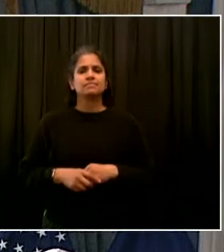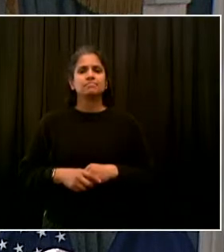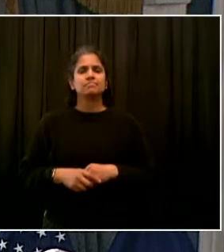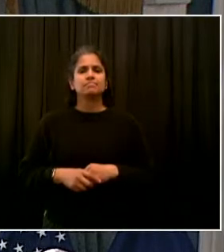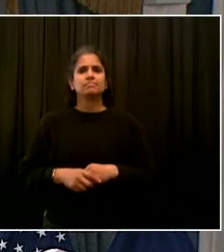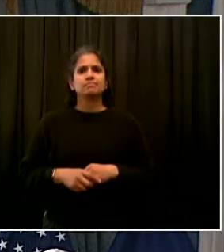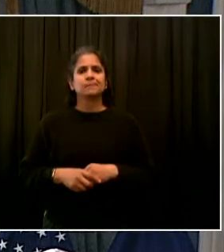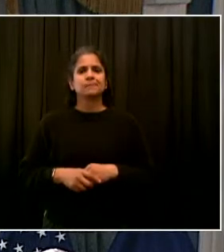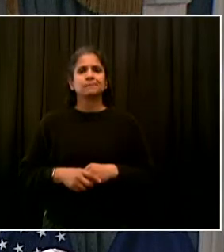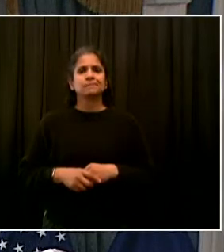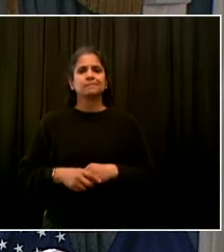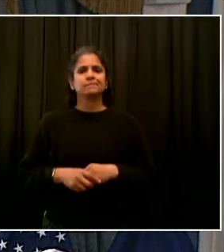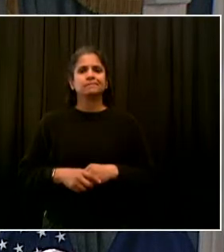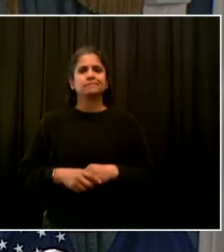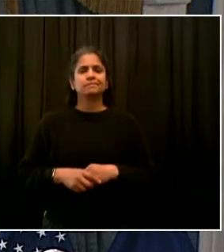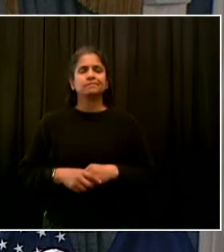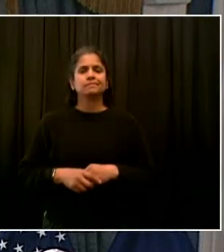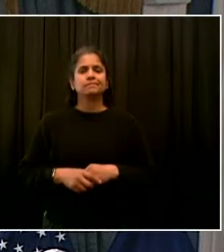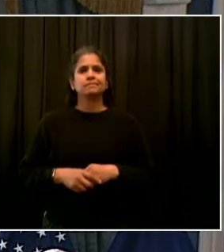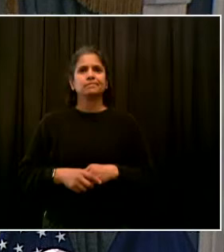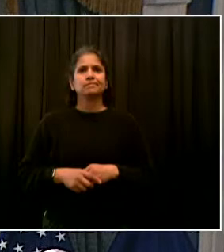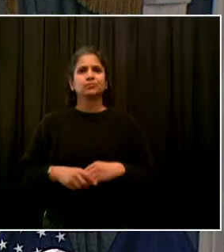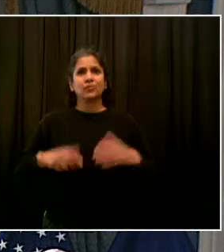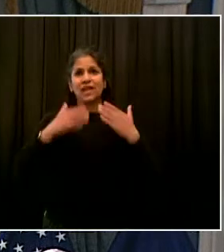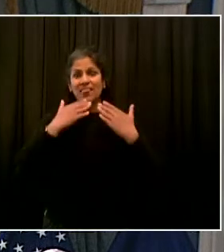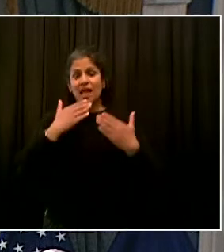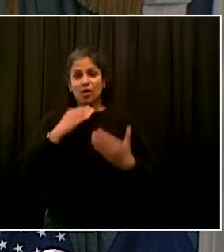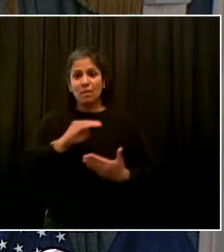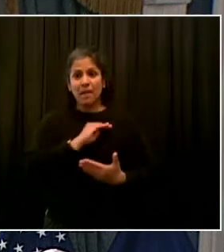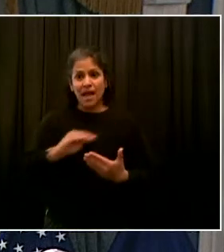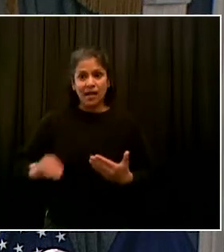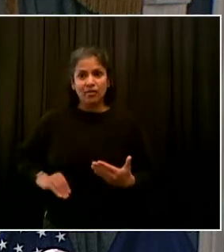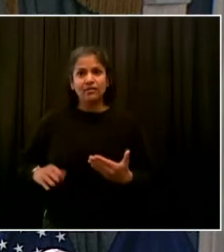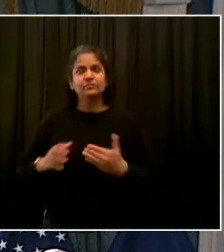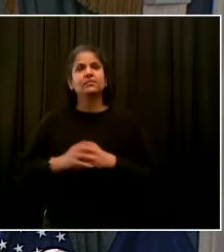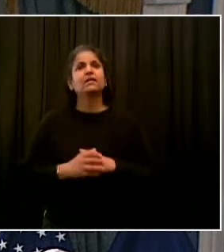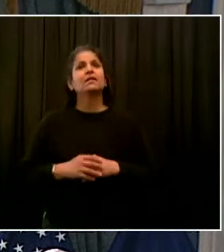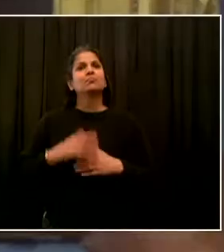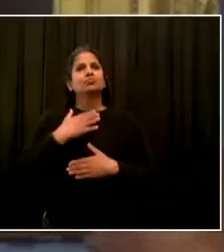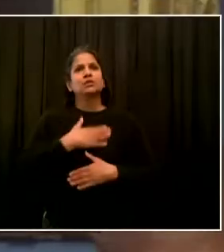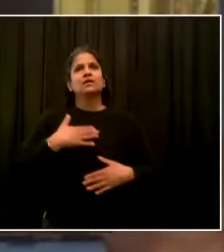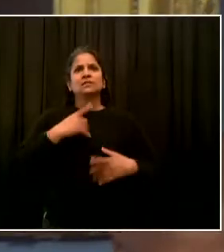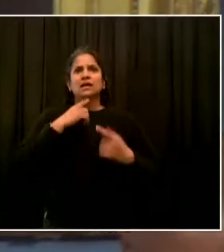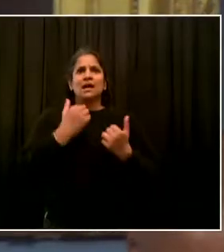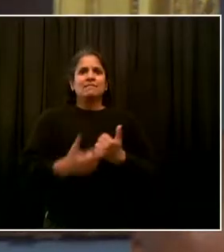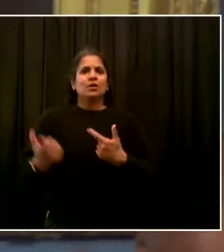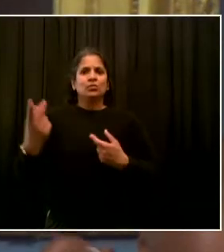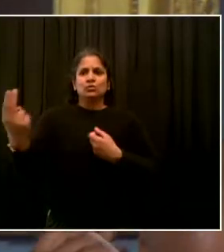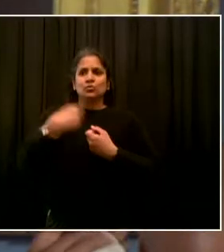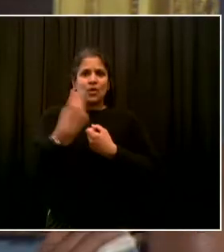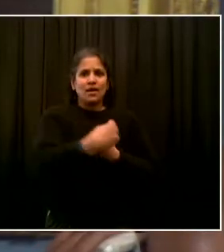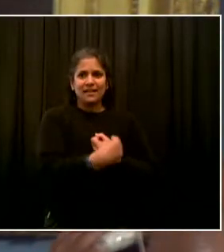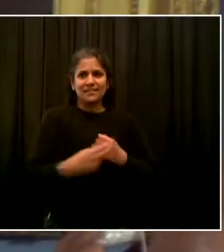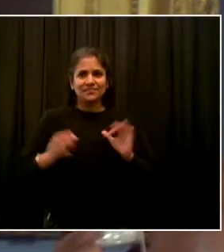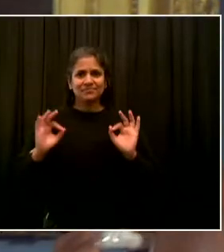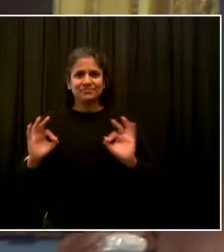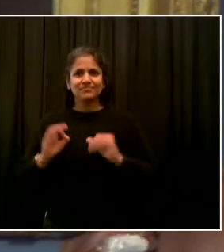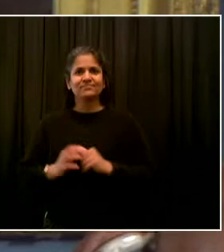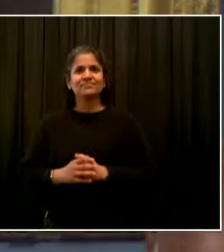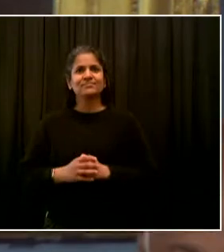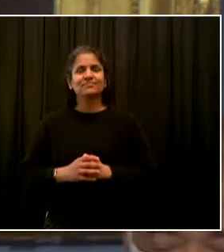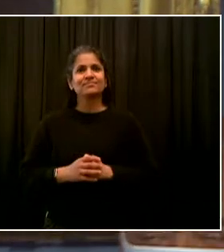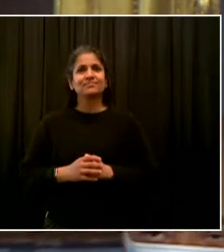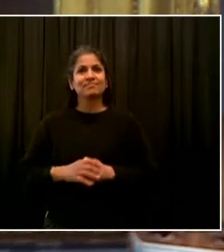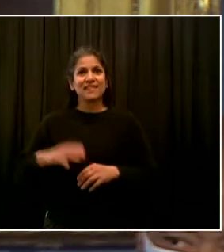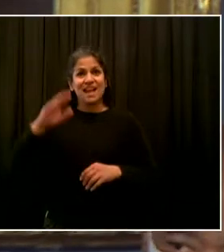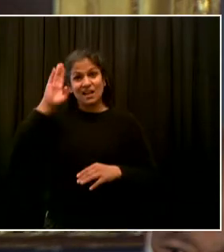Thank you, sir. Thank you, Mr. Mayor. Appreciate all of you joining us this afternoon. We know that over the past 2 years,